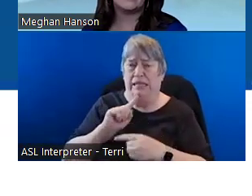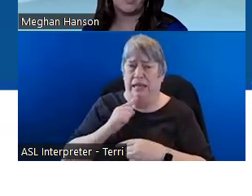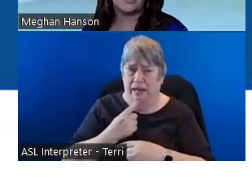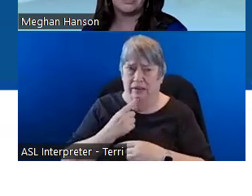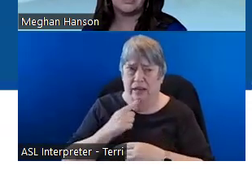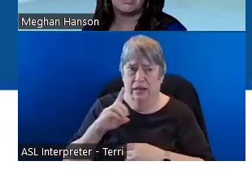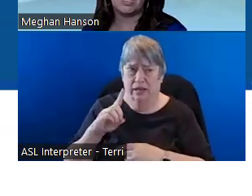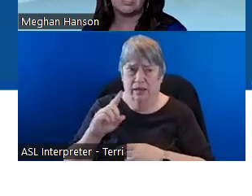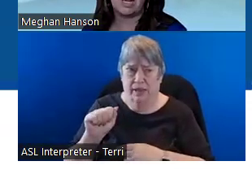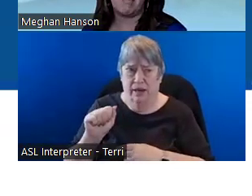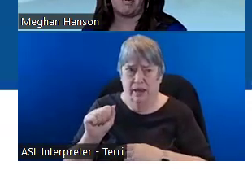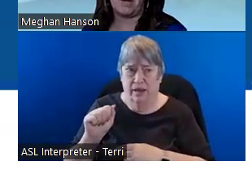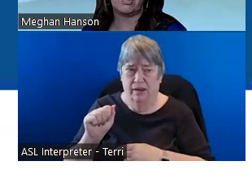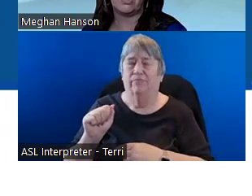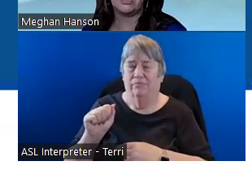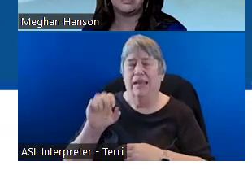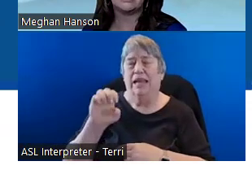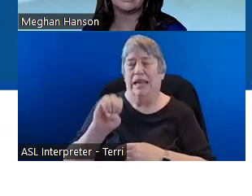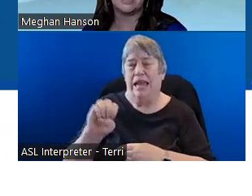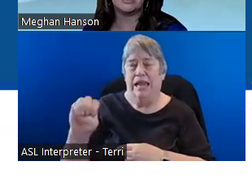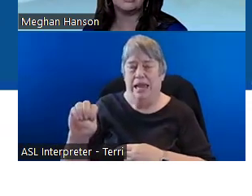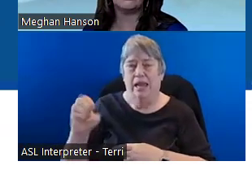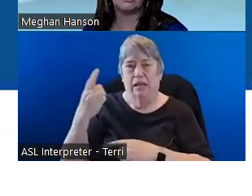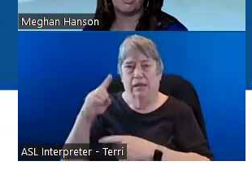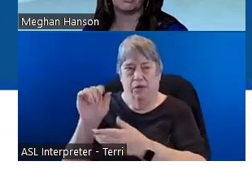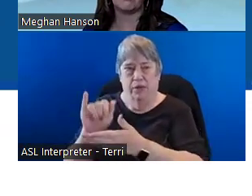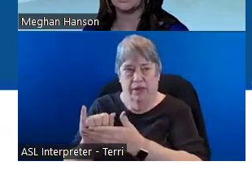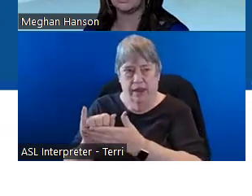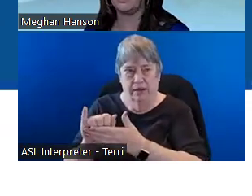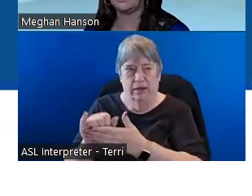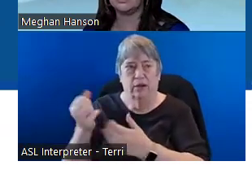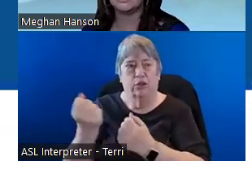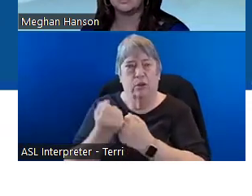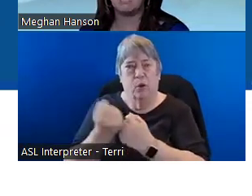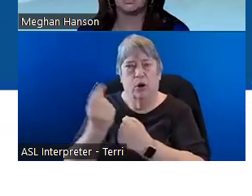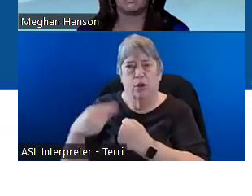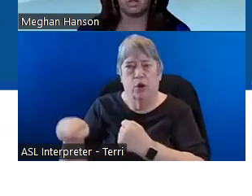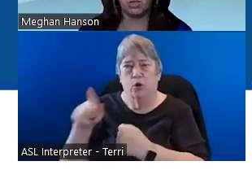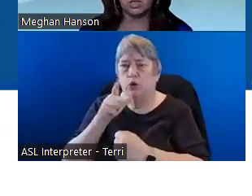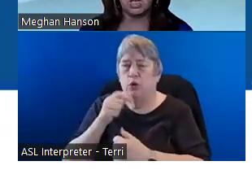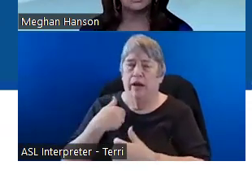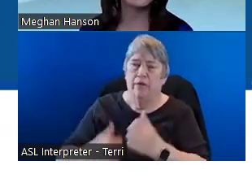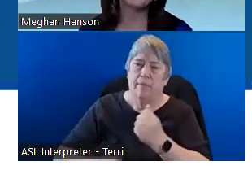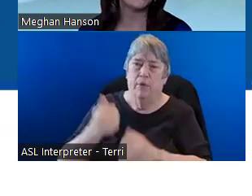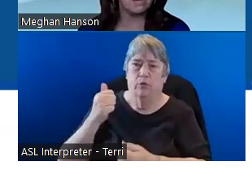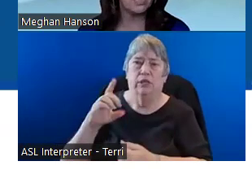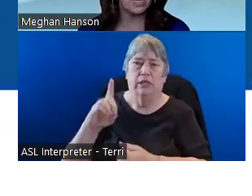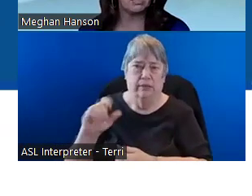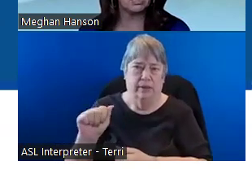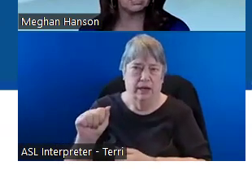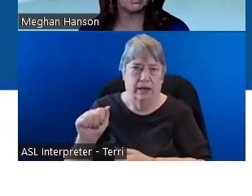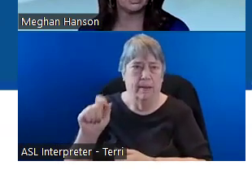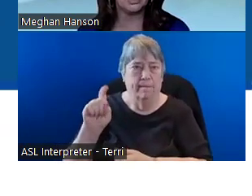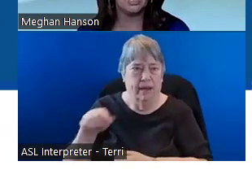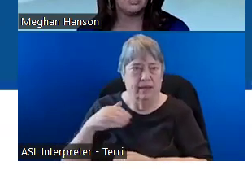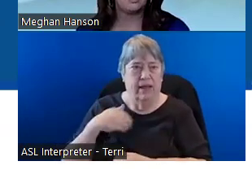and that is what EE is set up around. So EE is intended to support the most significantly disabled individuals. So they must have a